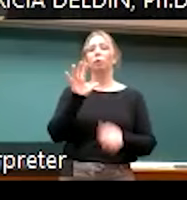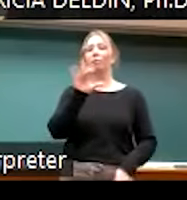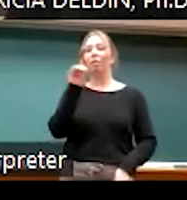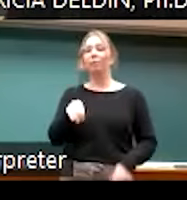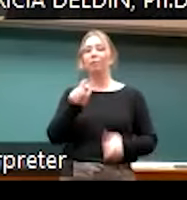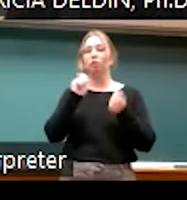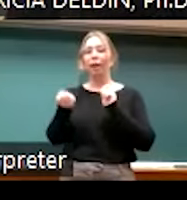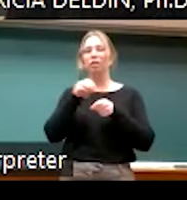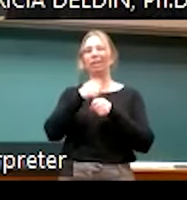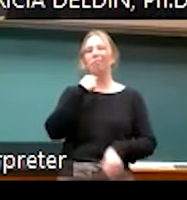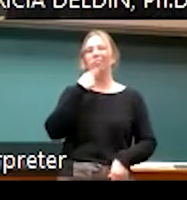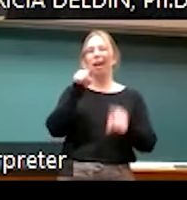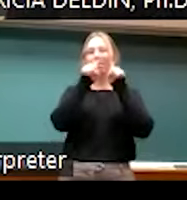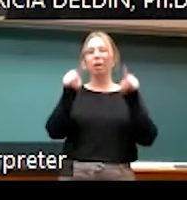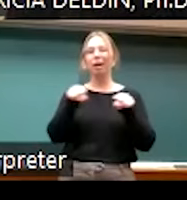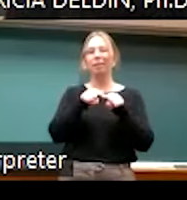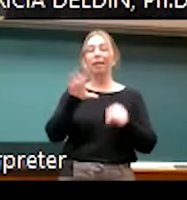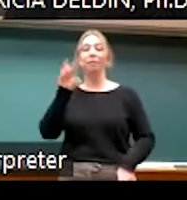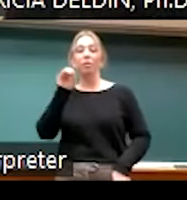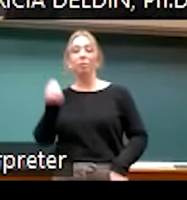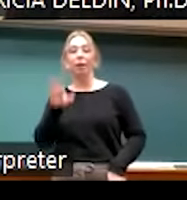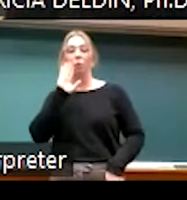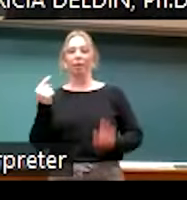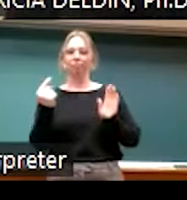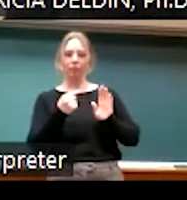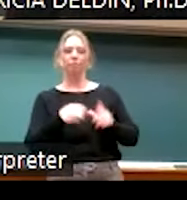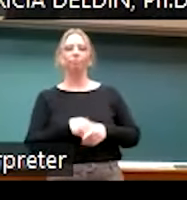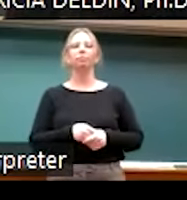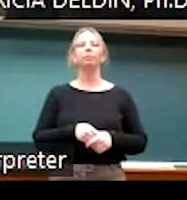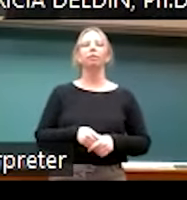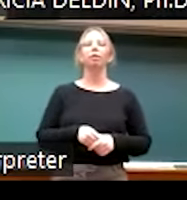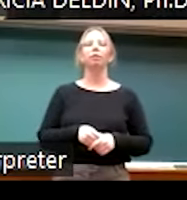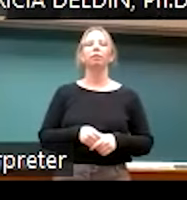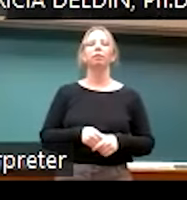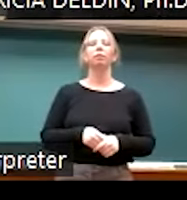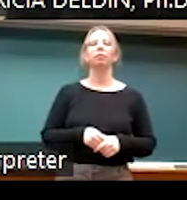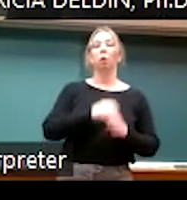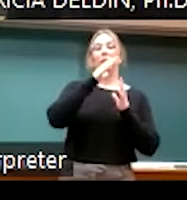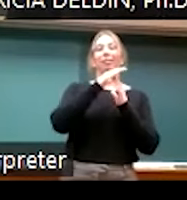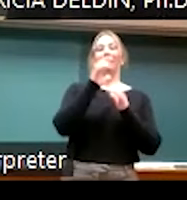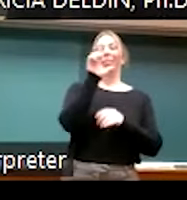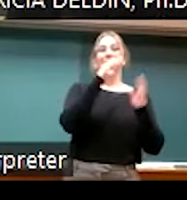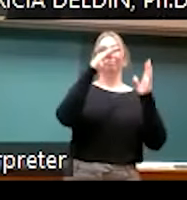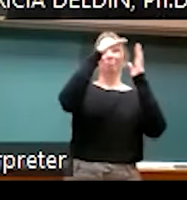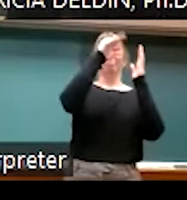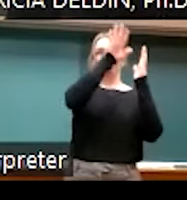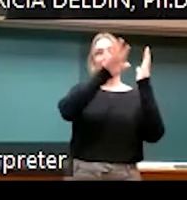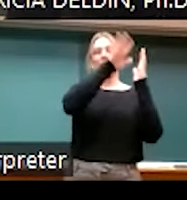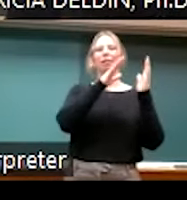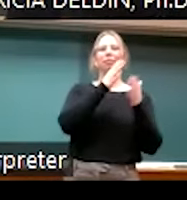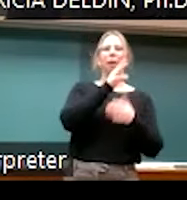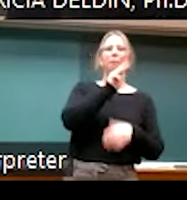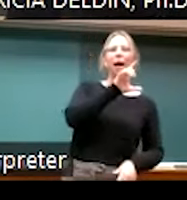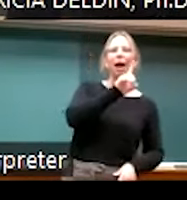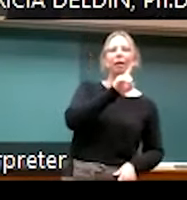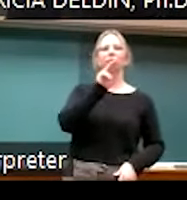box. 50% would be here. And what you see here is in the mild, none to mild range, we're seeing about